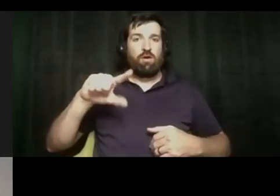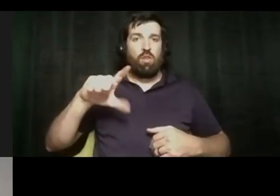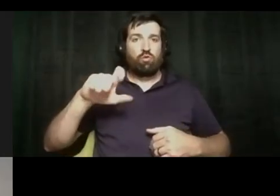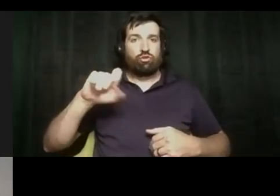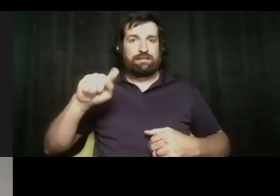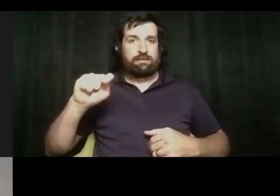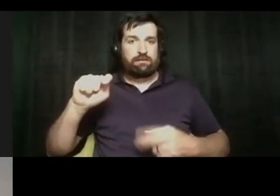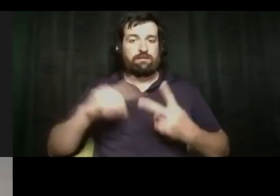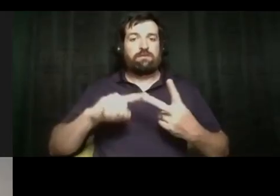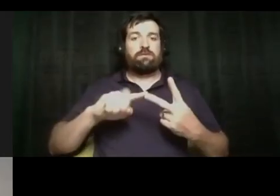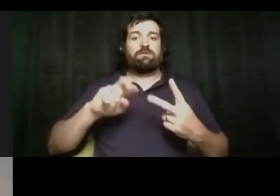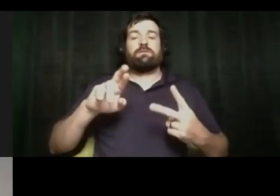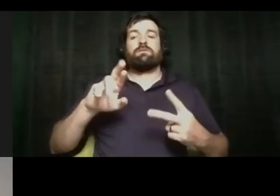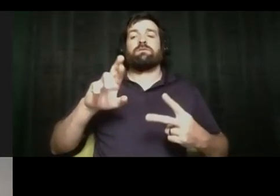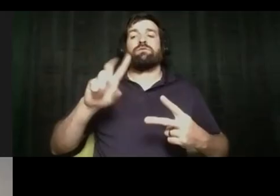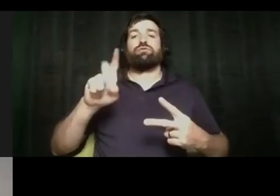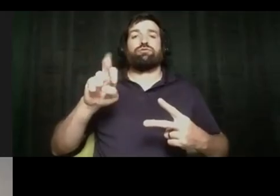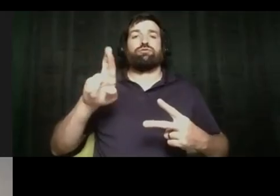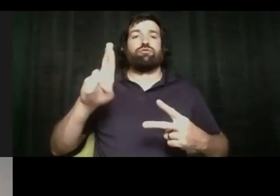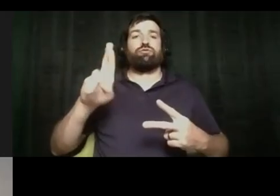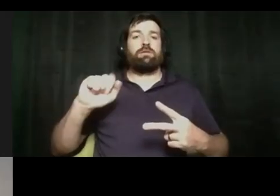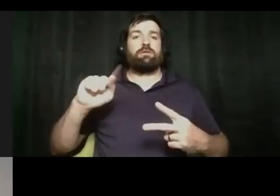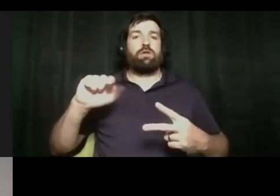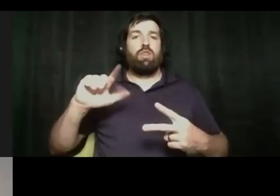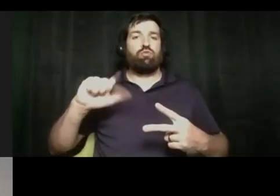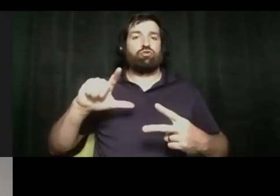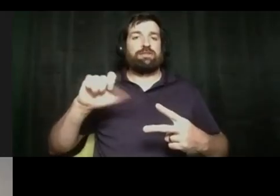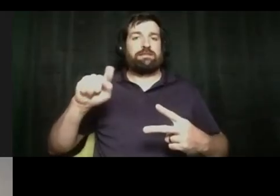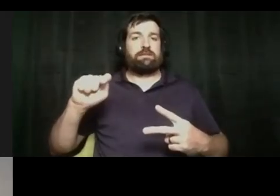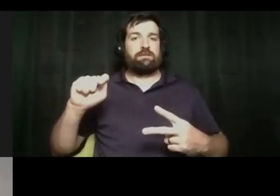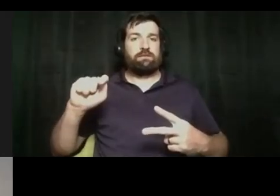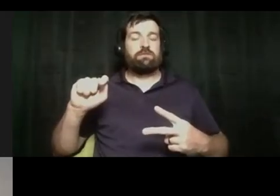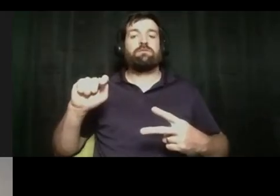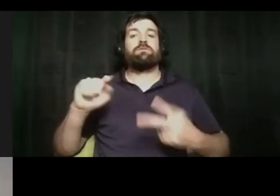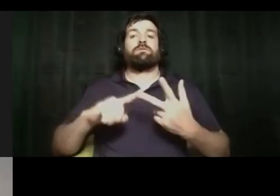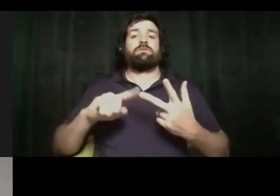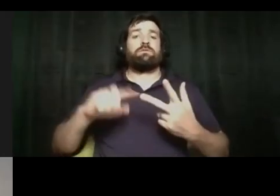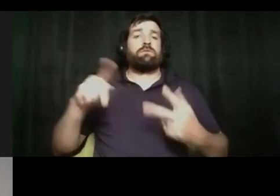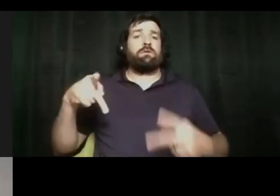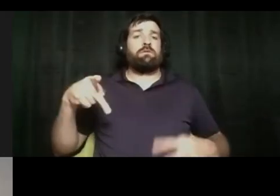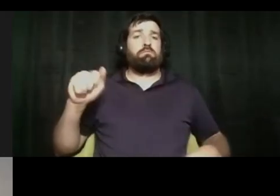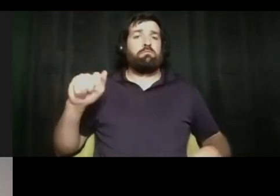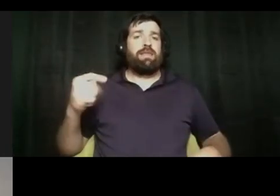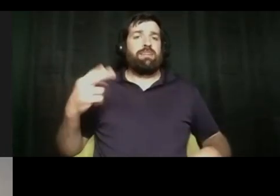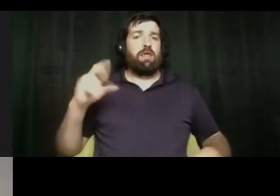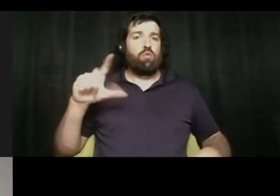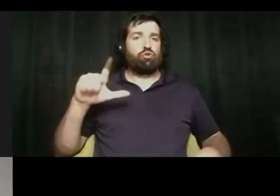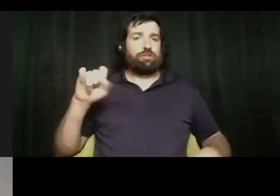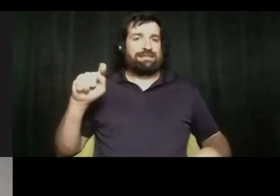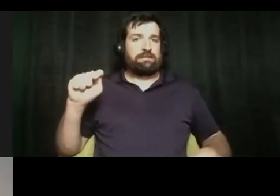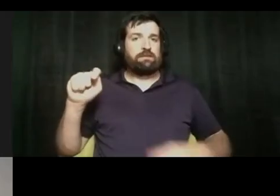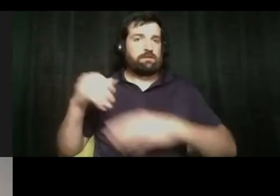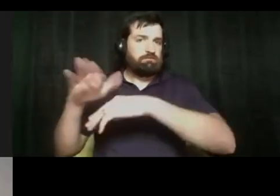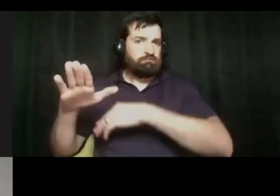dermatologist in the US, and pathologist. that we send things to and we ask questions